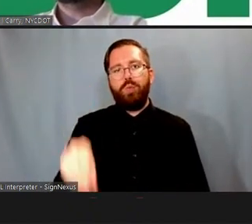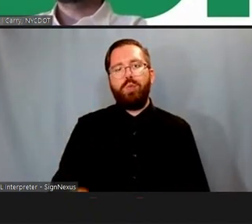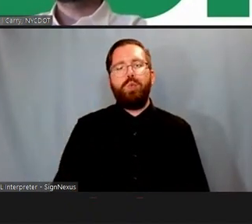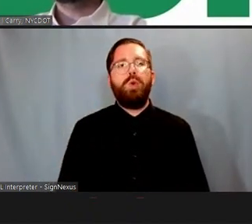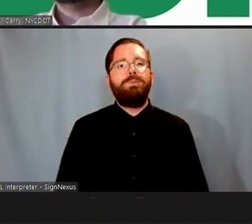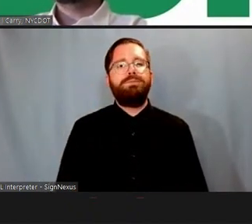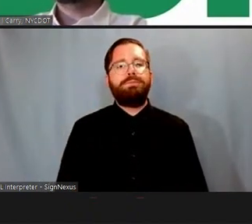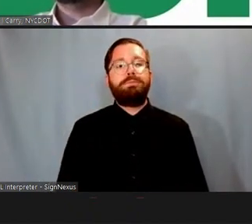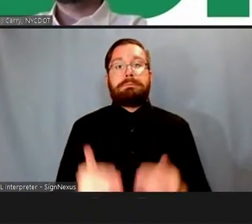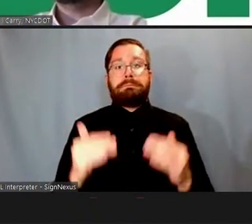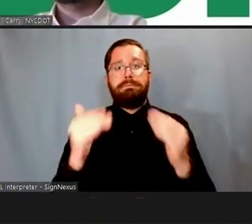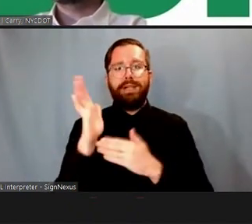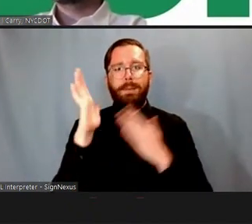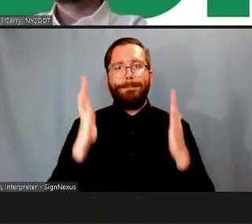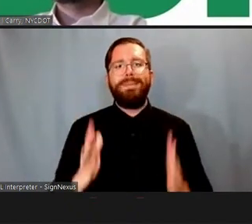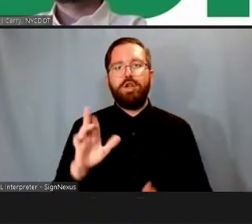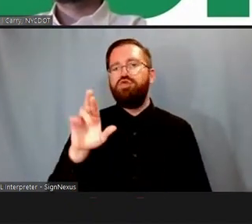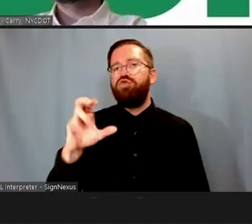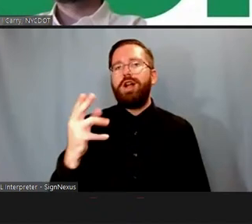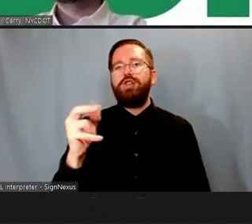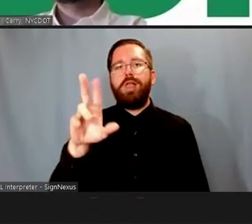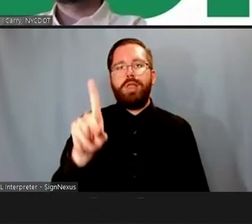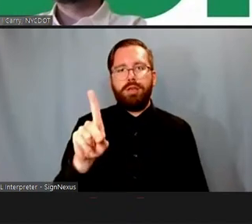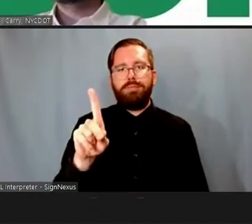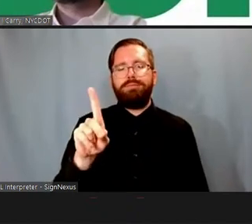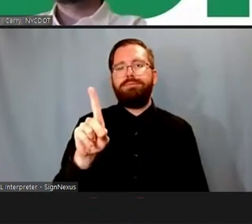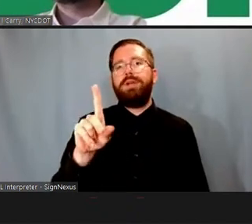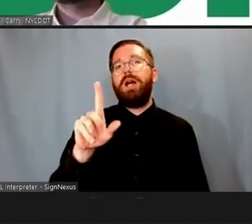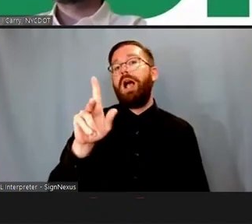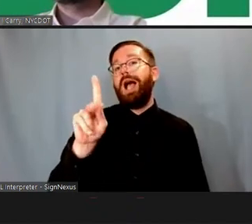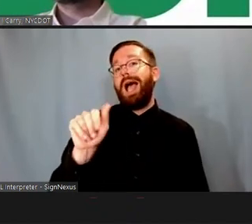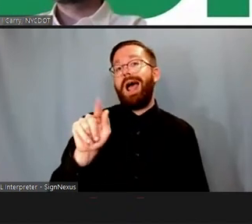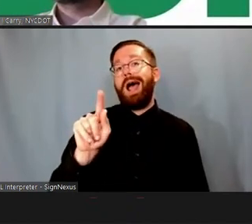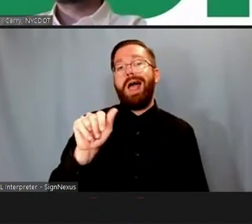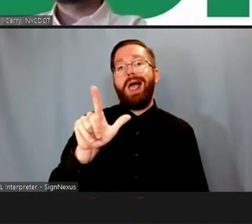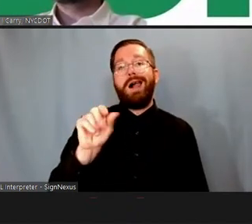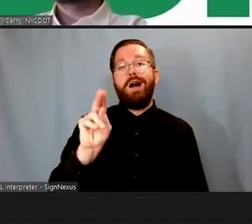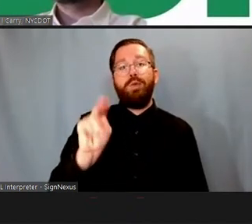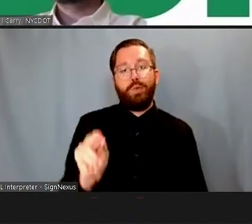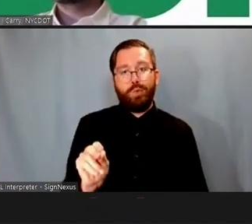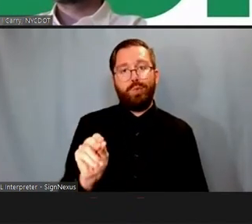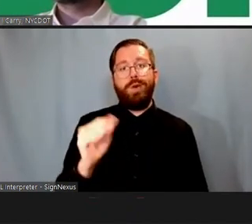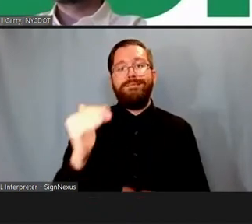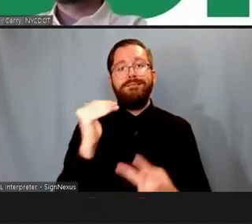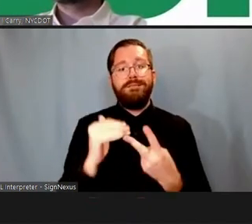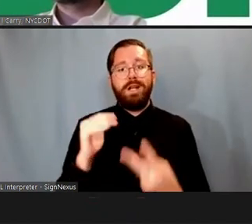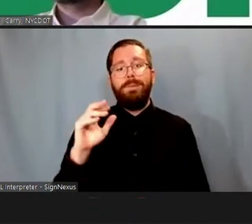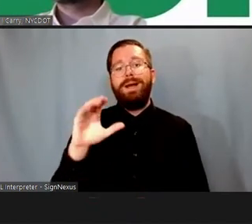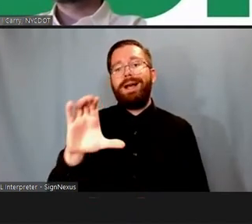our next speaker is richard catalano followed by ciro luna